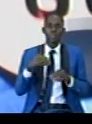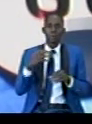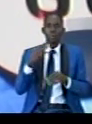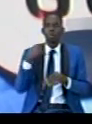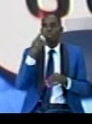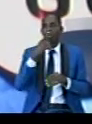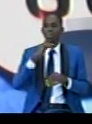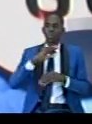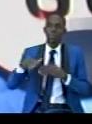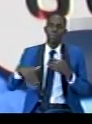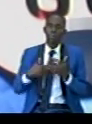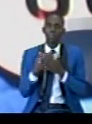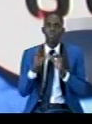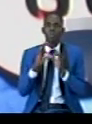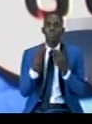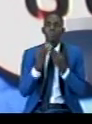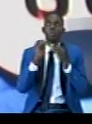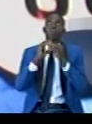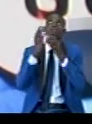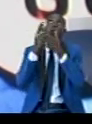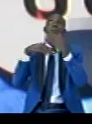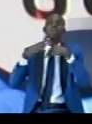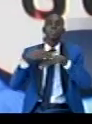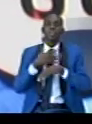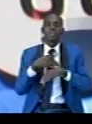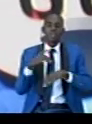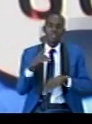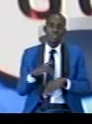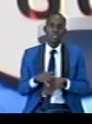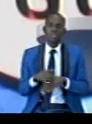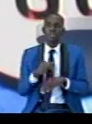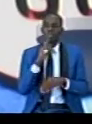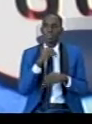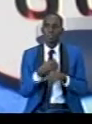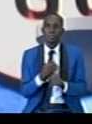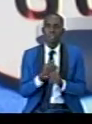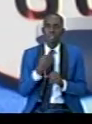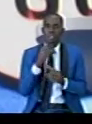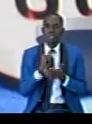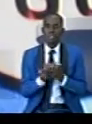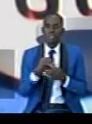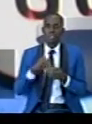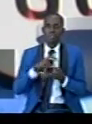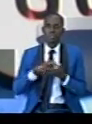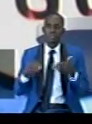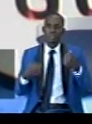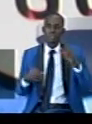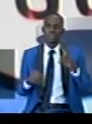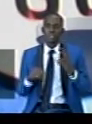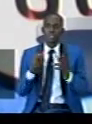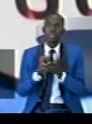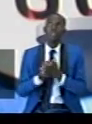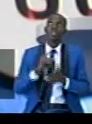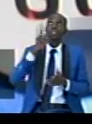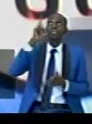earth is named. Verse 16 says, that he would grant you.